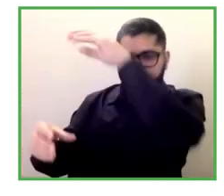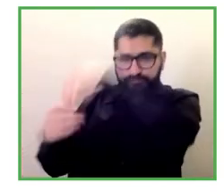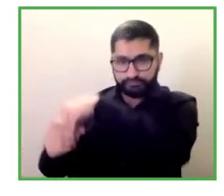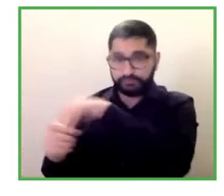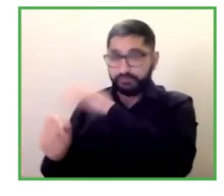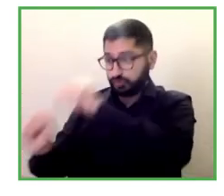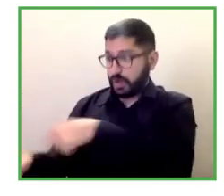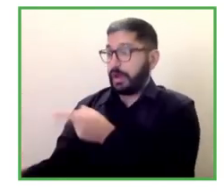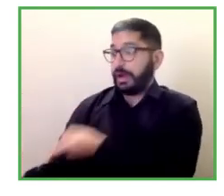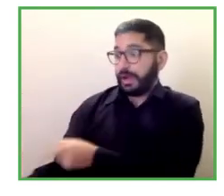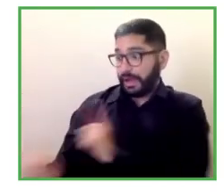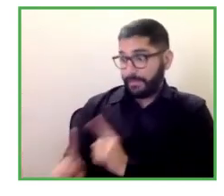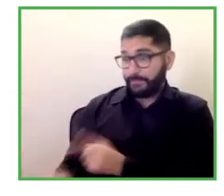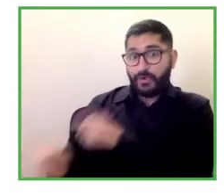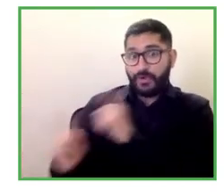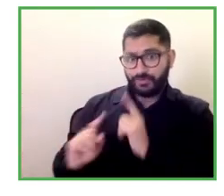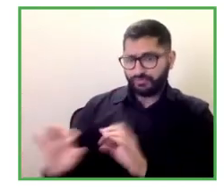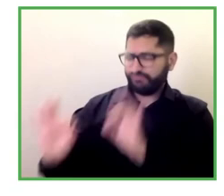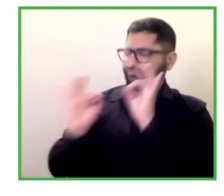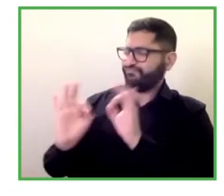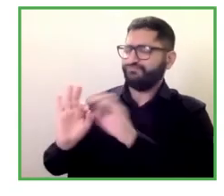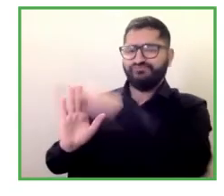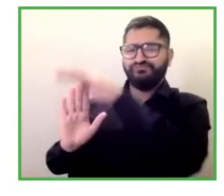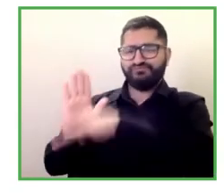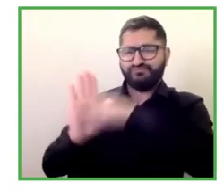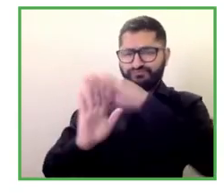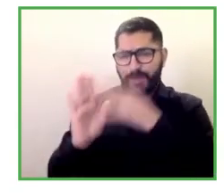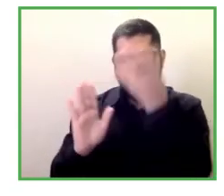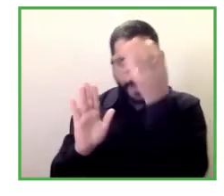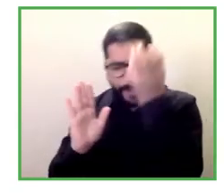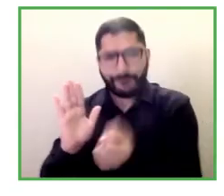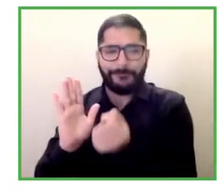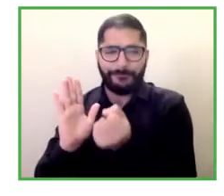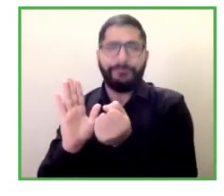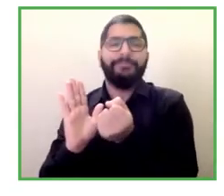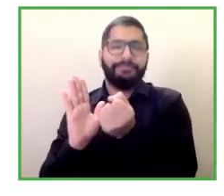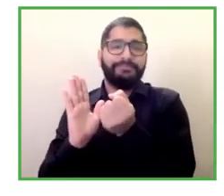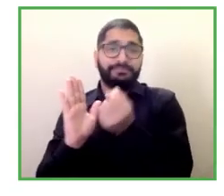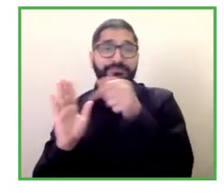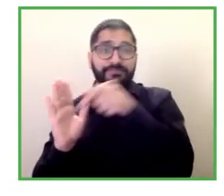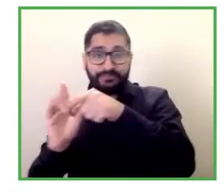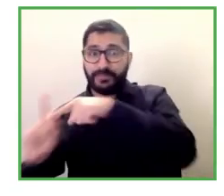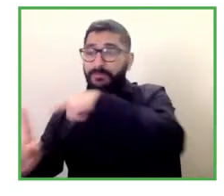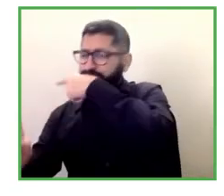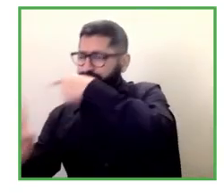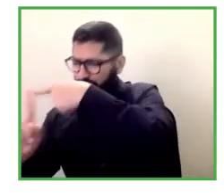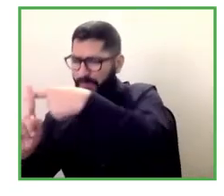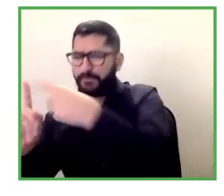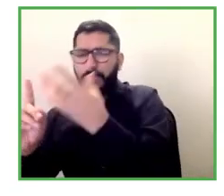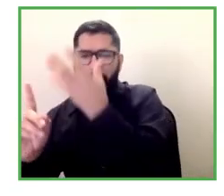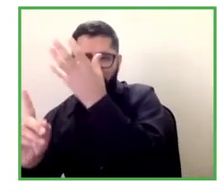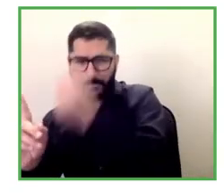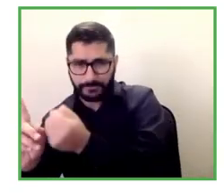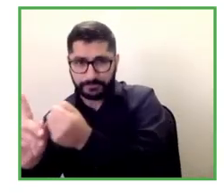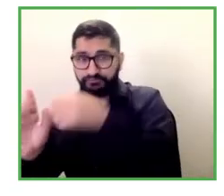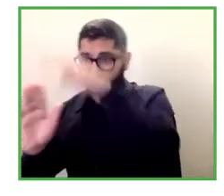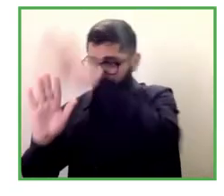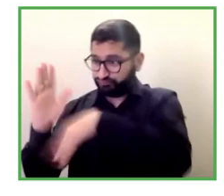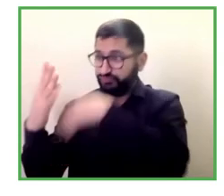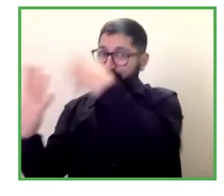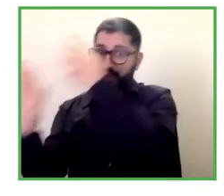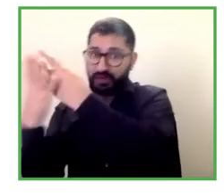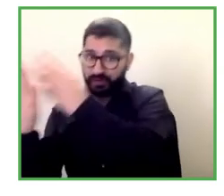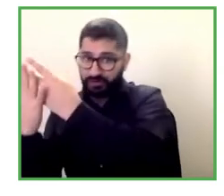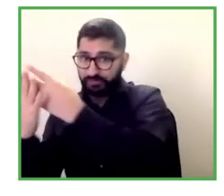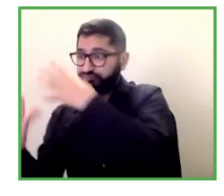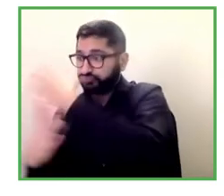with tangible results that the project has, the advantages it has that to step out of the